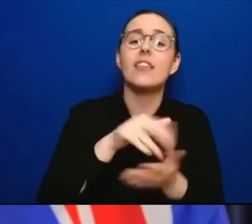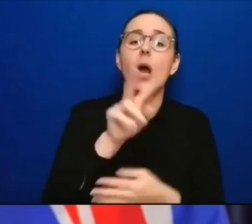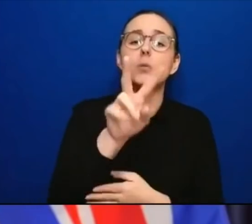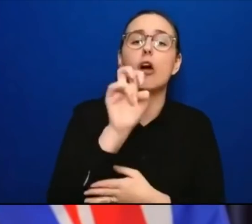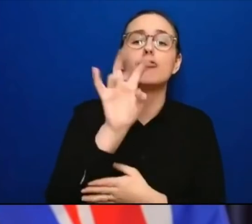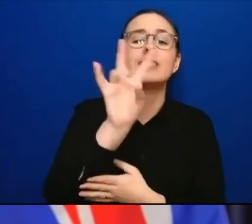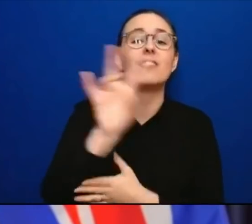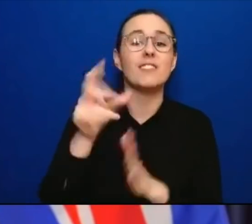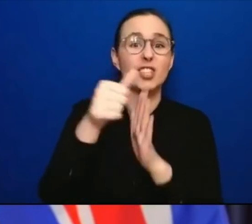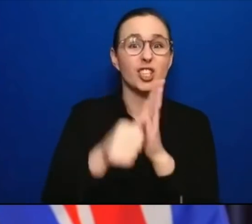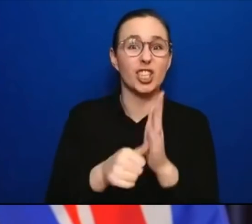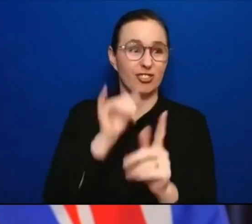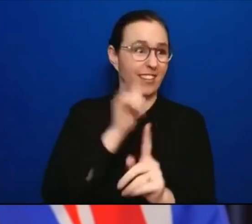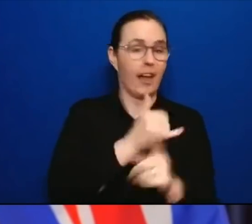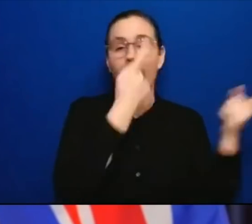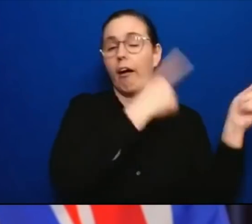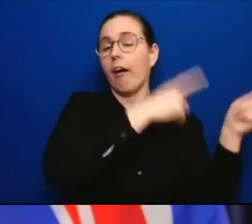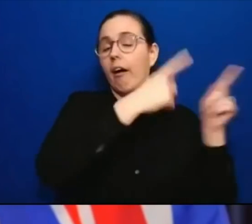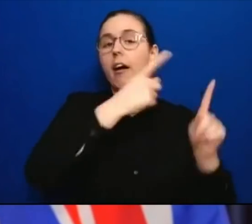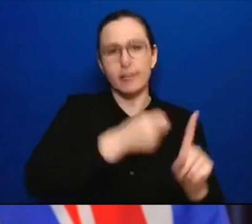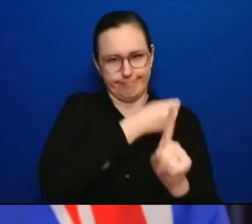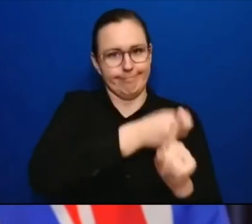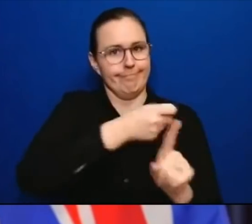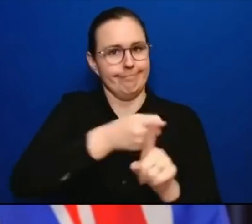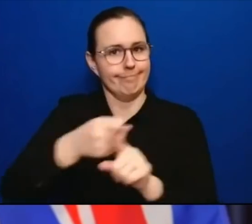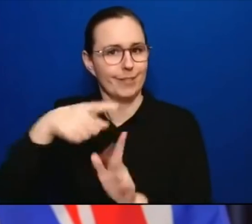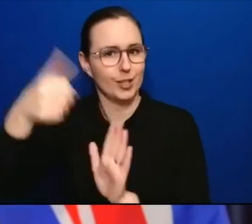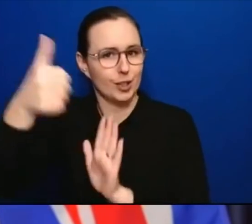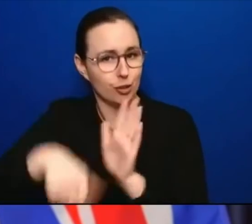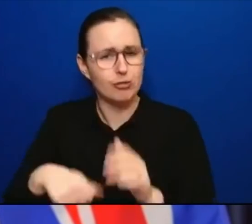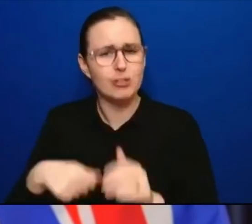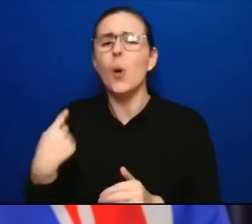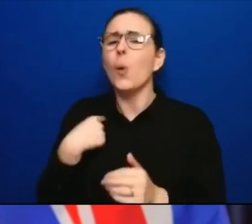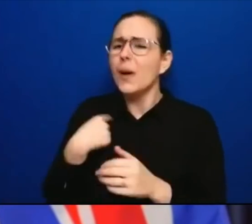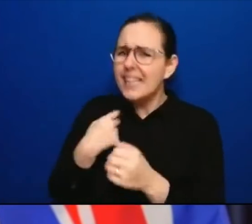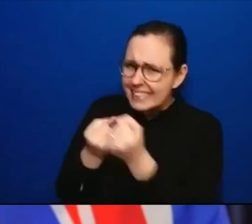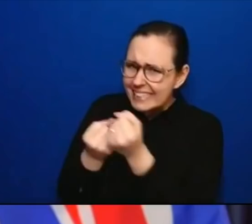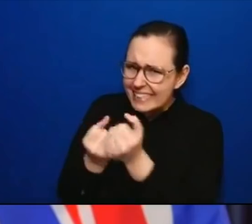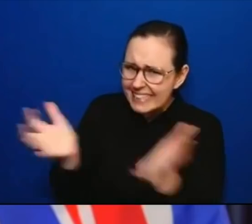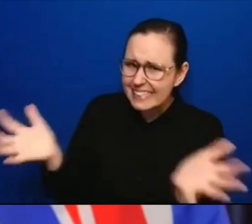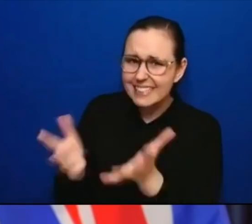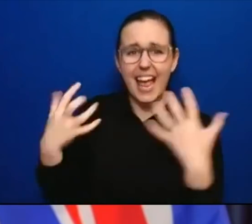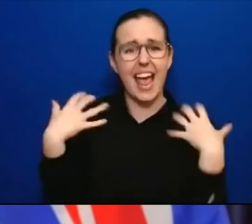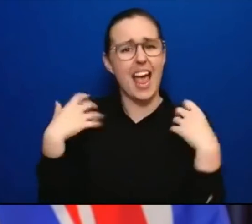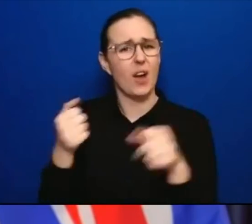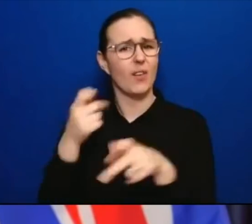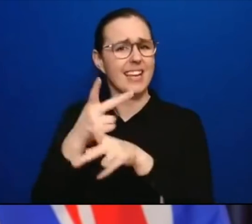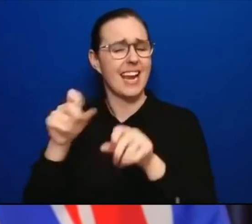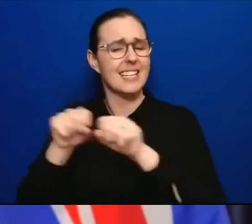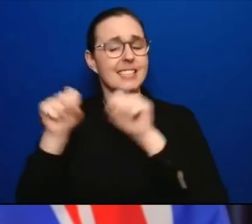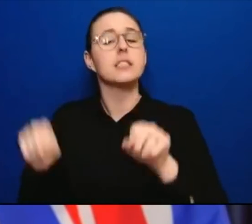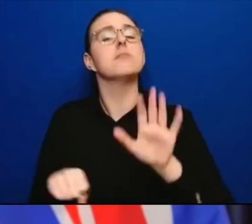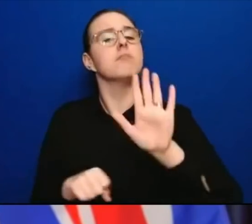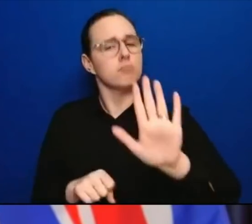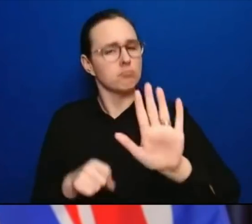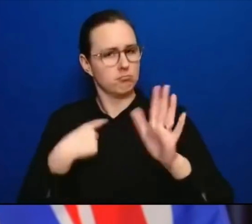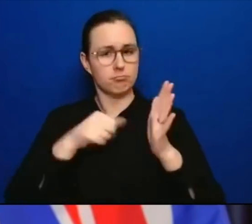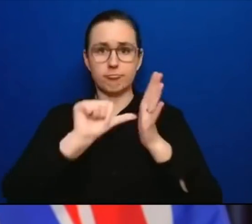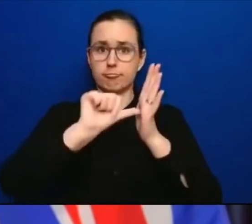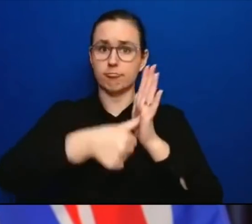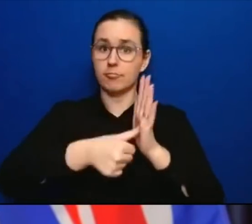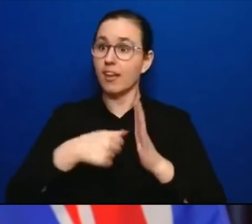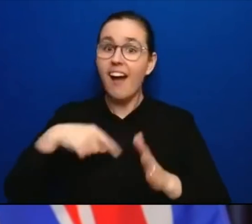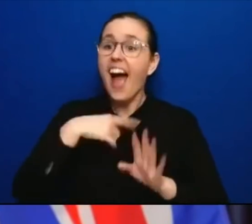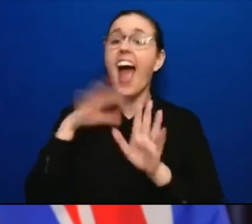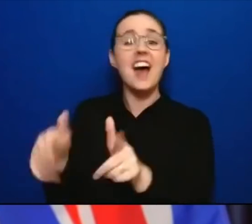7,277 surgical postponements. When it comes to our healthcare system and supporting it, we've said on a number of occasions that our work is not done.